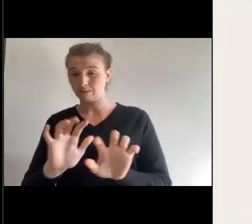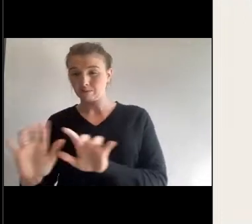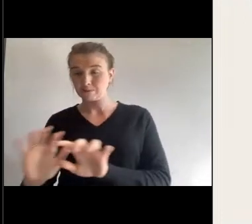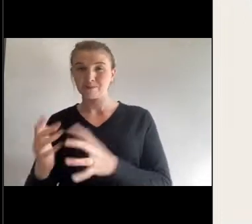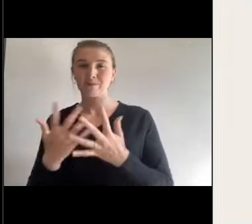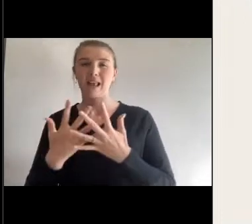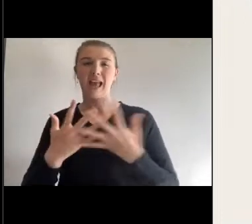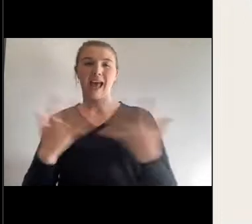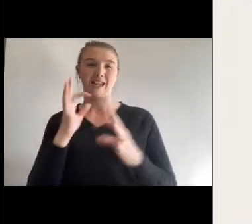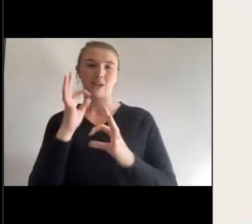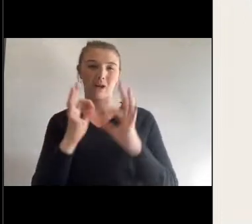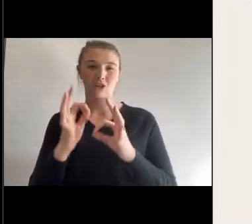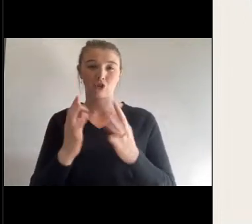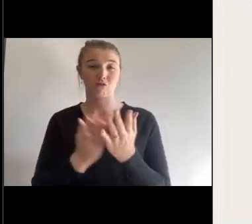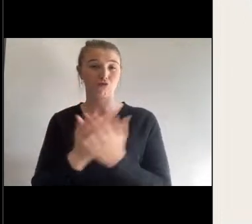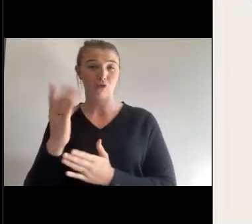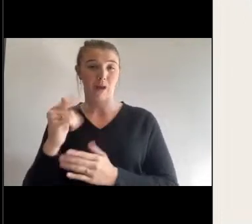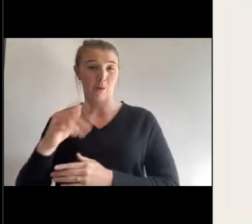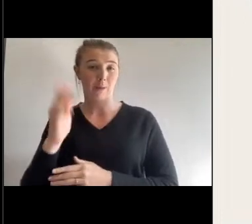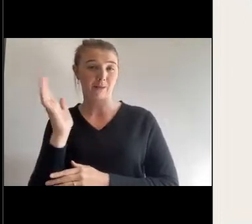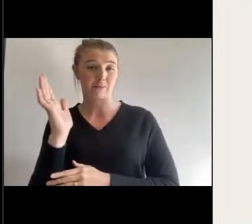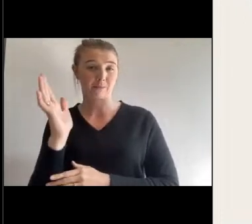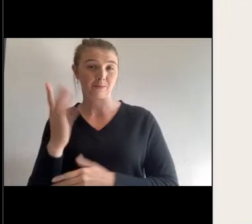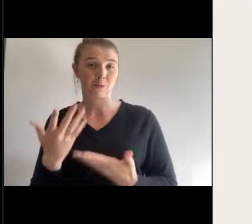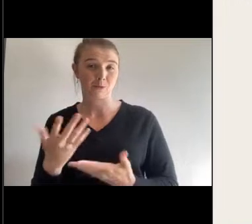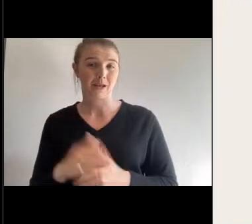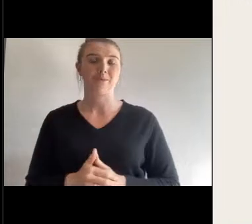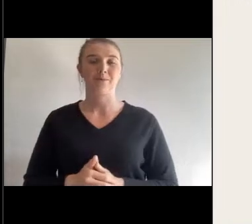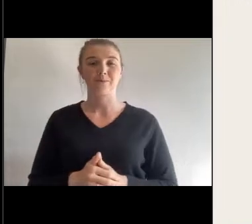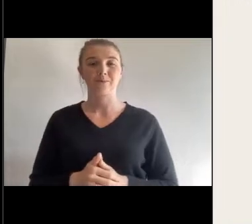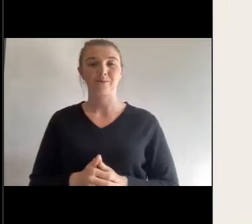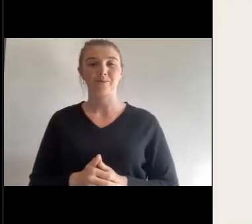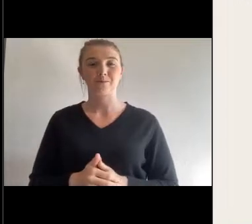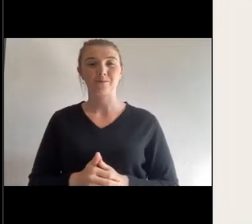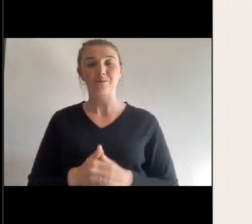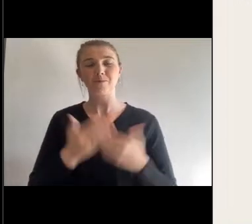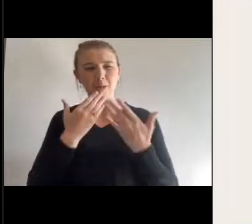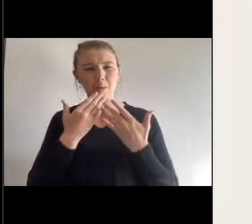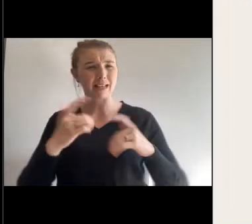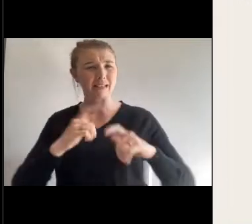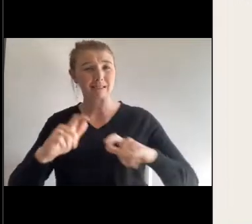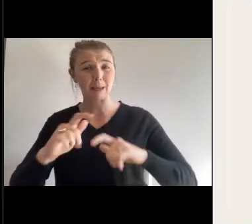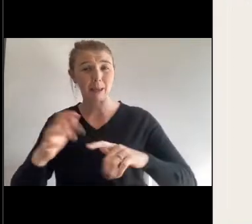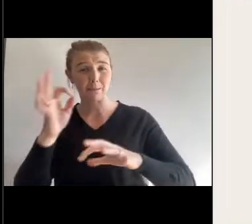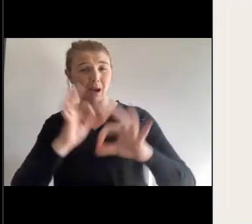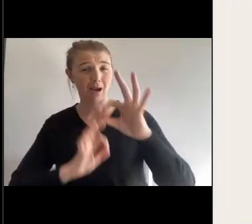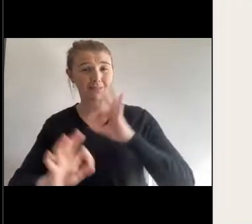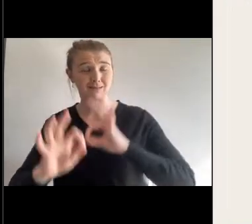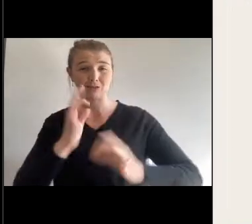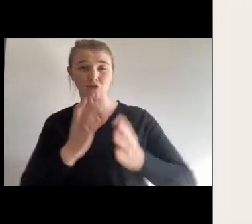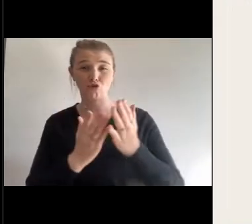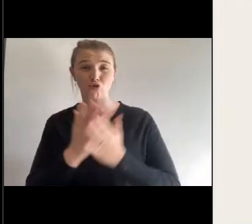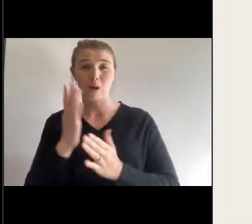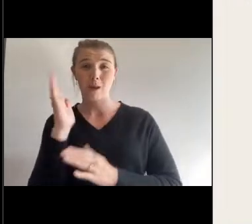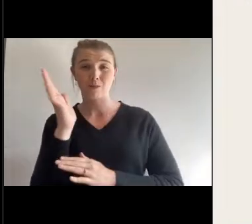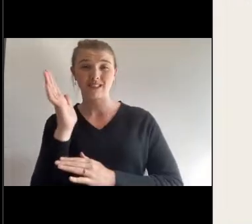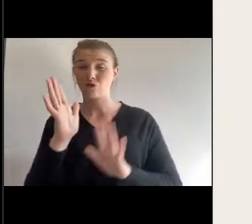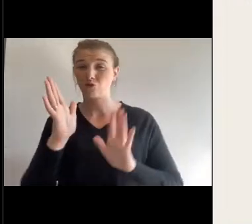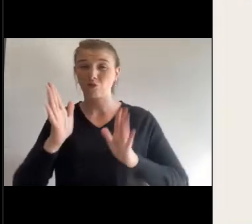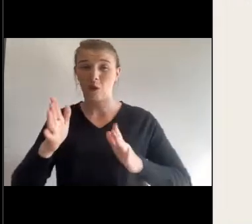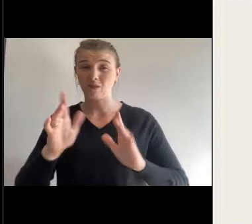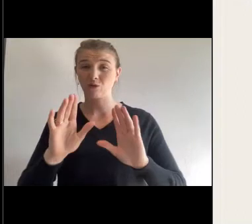any point for our panelists. Please do keep those questions coming in throughout the presentation. Don't wait until the end.